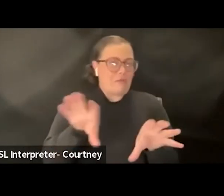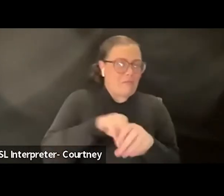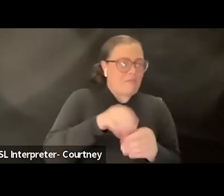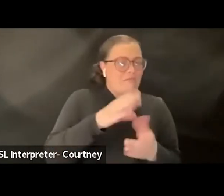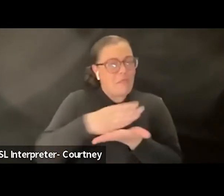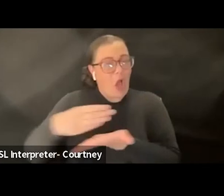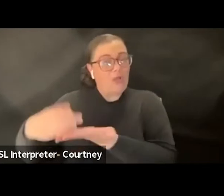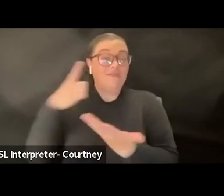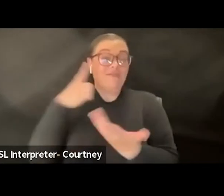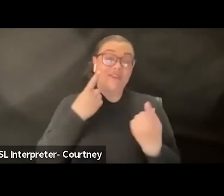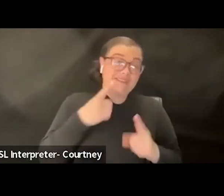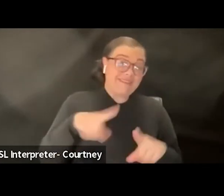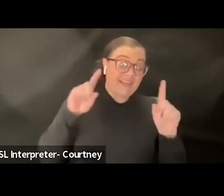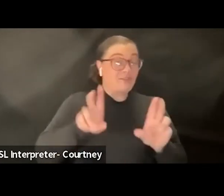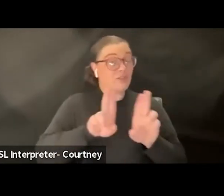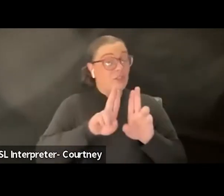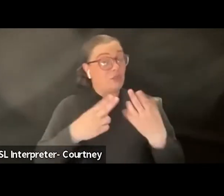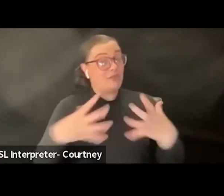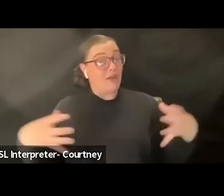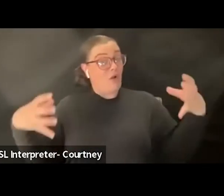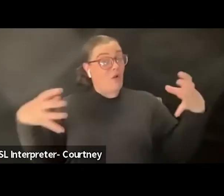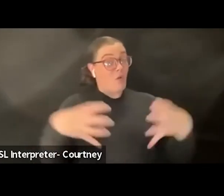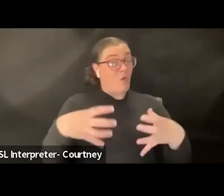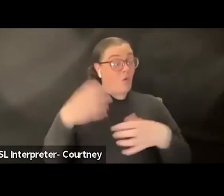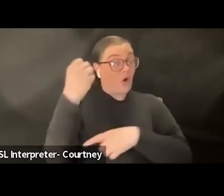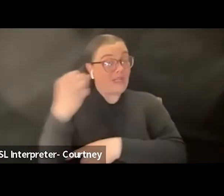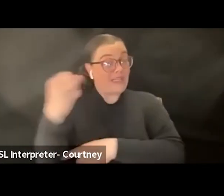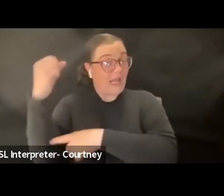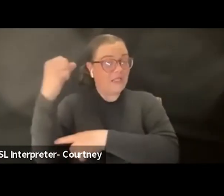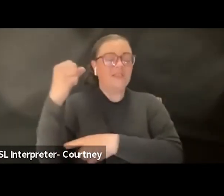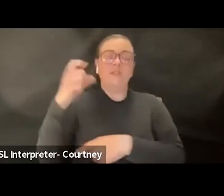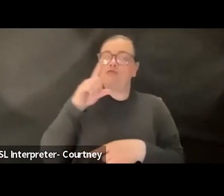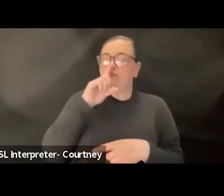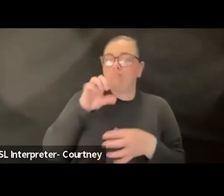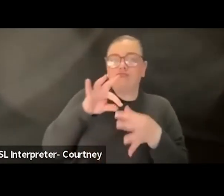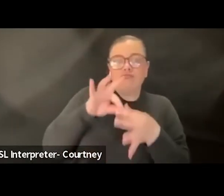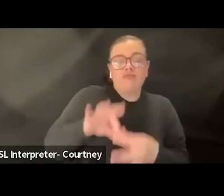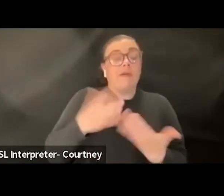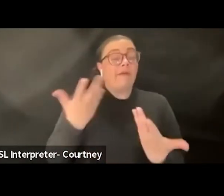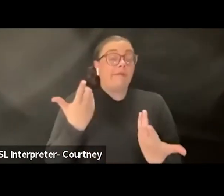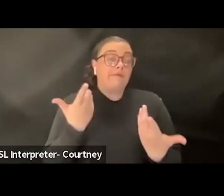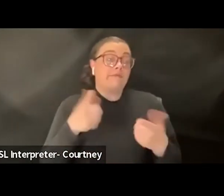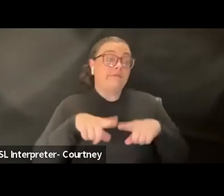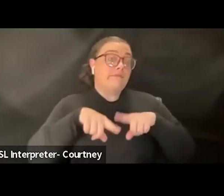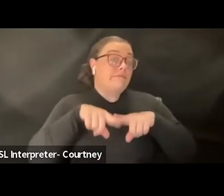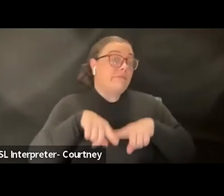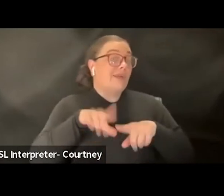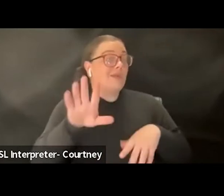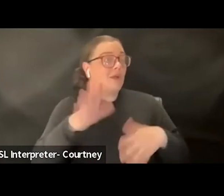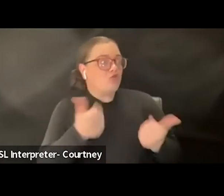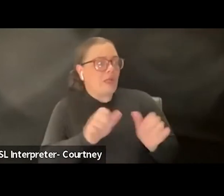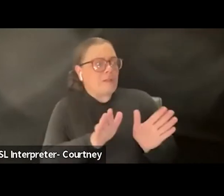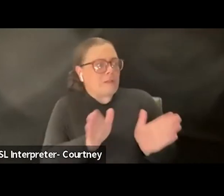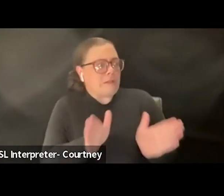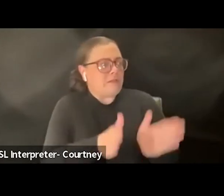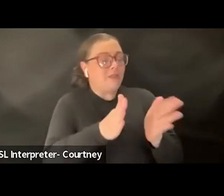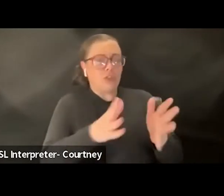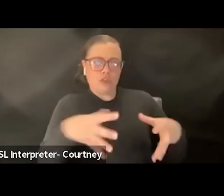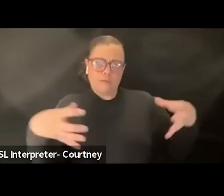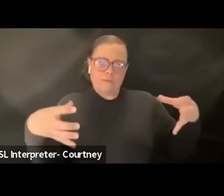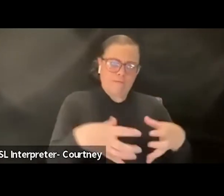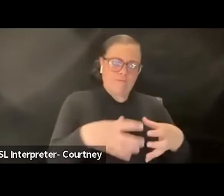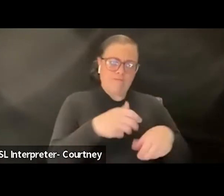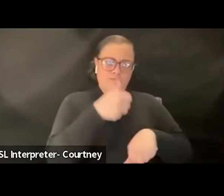many types of campaigns, whether it's a push from a group of employees to unionize their workplace, a concerted effort to create more